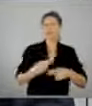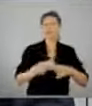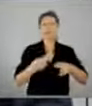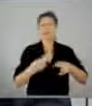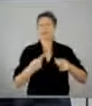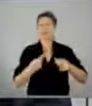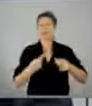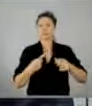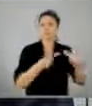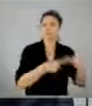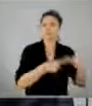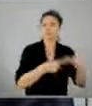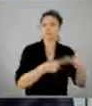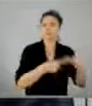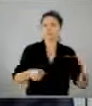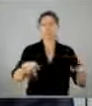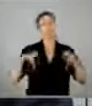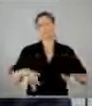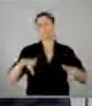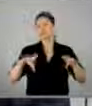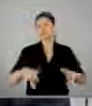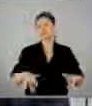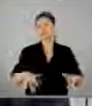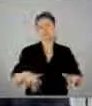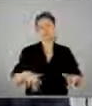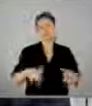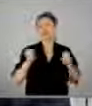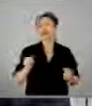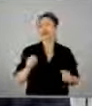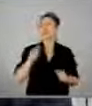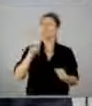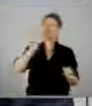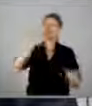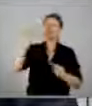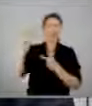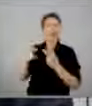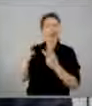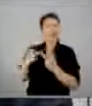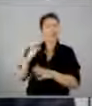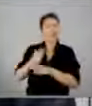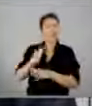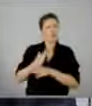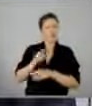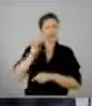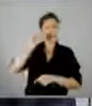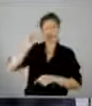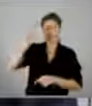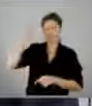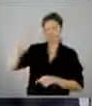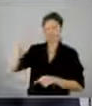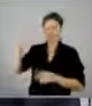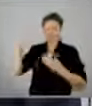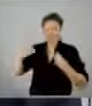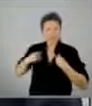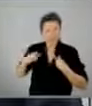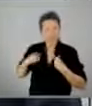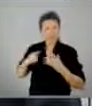There is best practice in a lot of other jurisdictions, in a lot of other workplaces, and I would like them to look at that and carefully advise